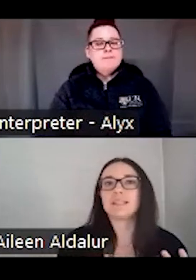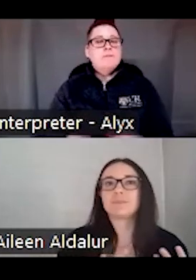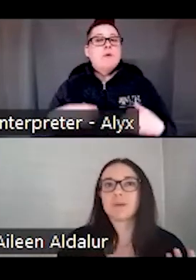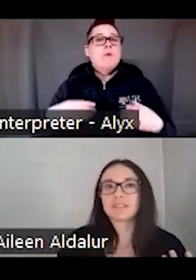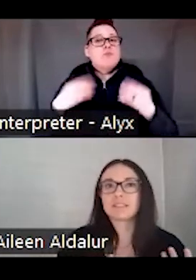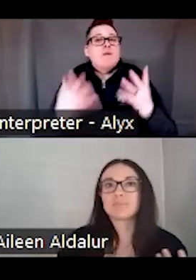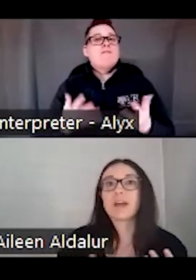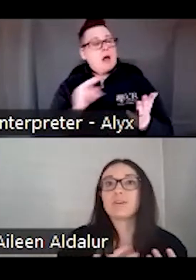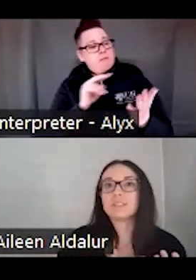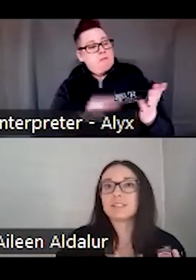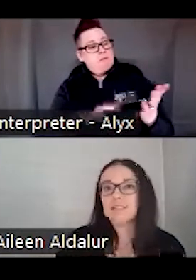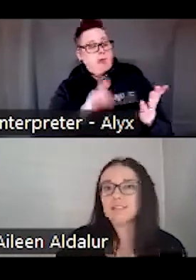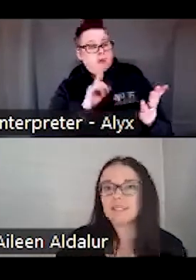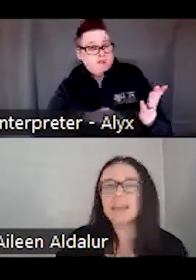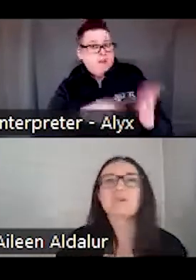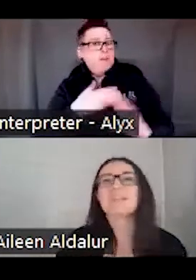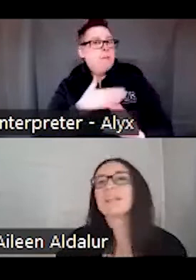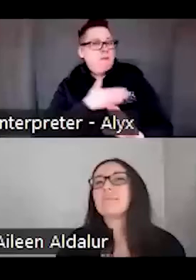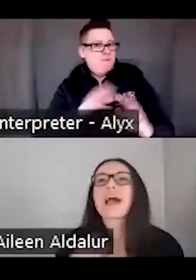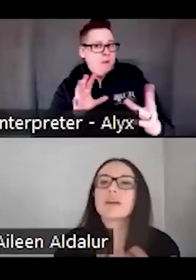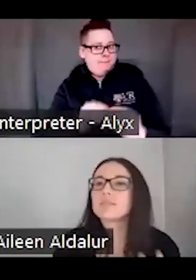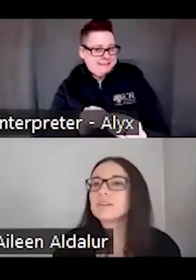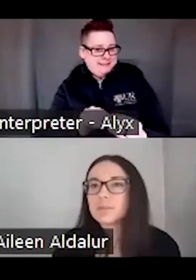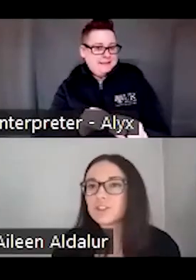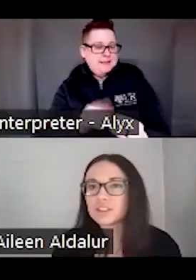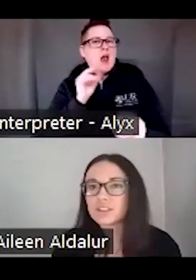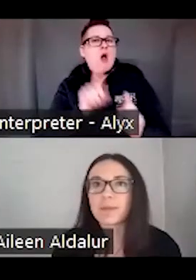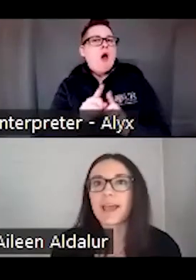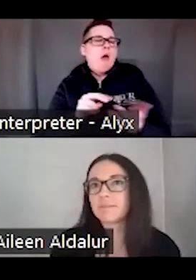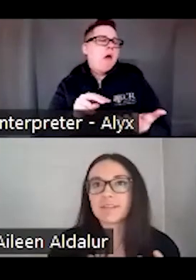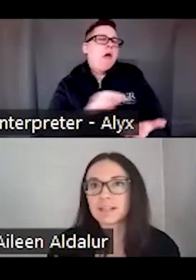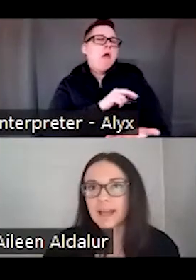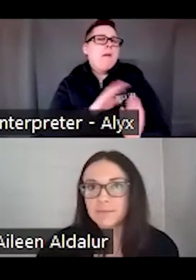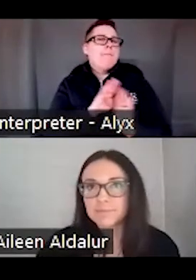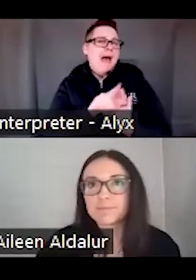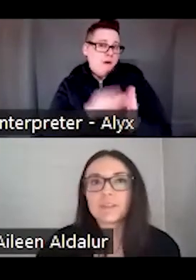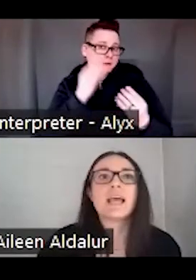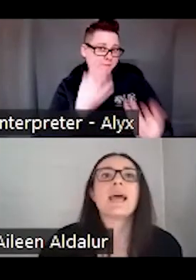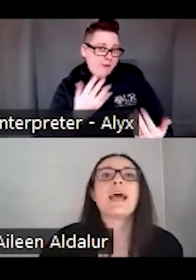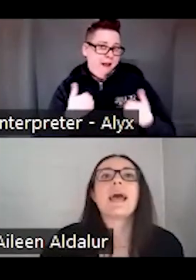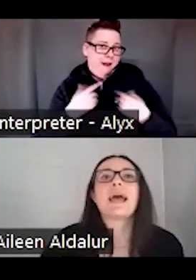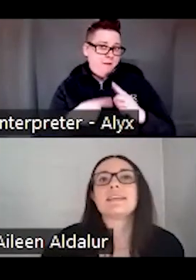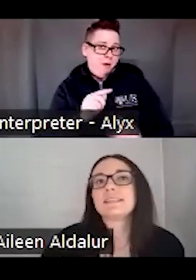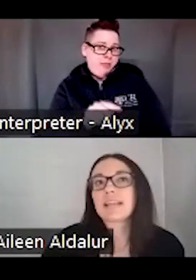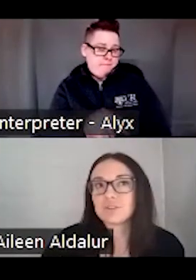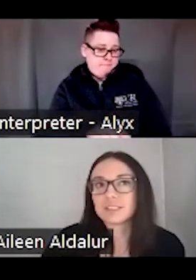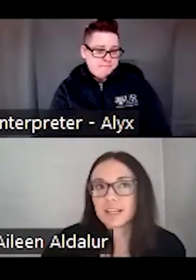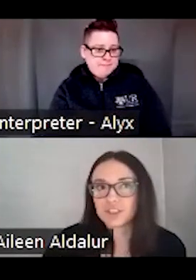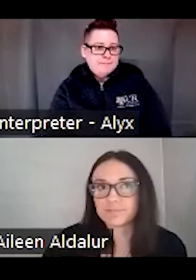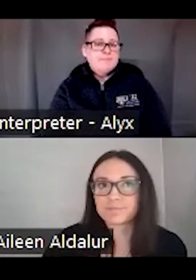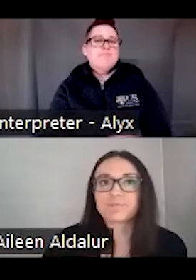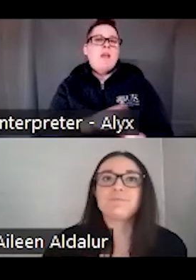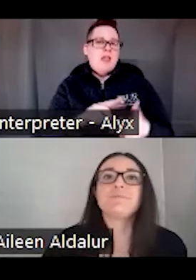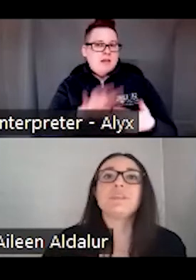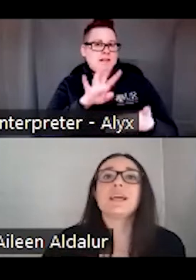the client's responses prior to the session, as well as any background information they may have about the client, and then schedule a